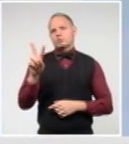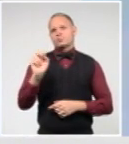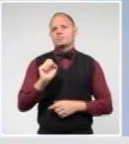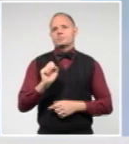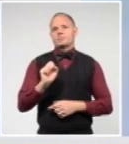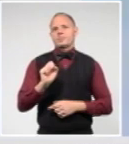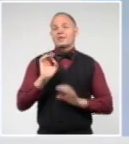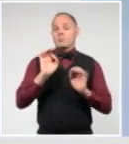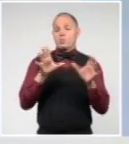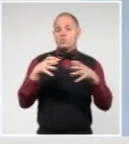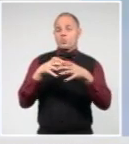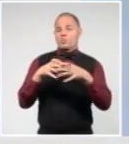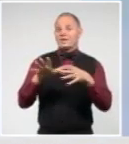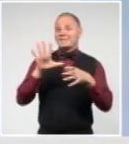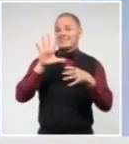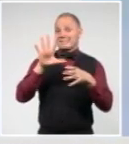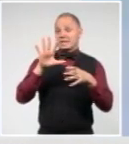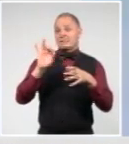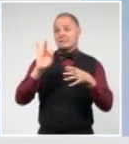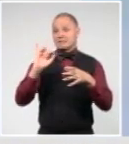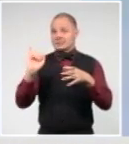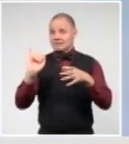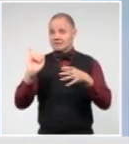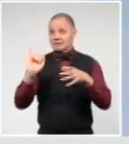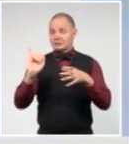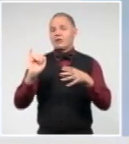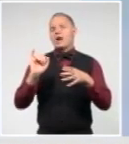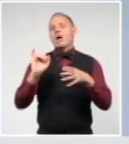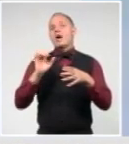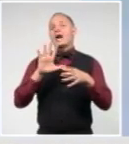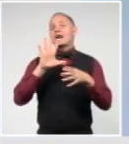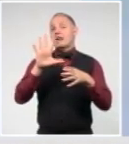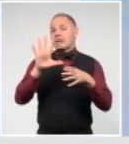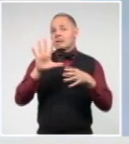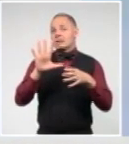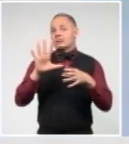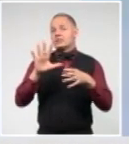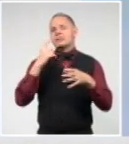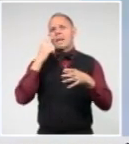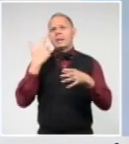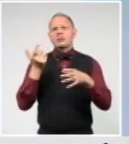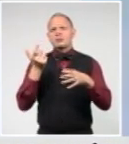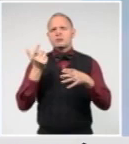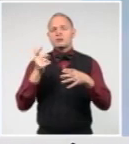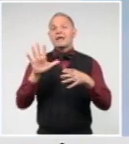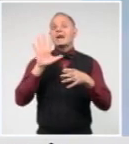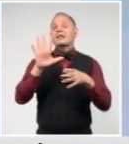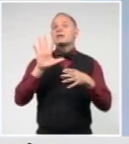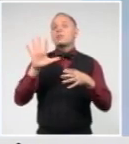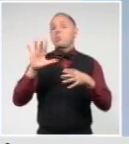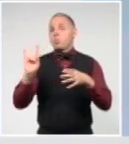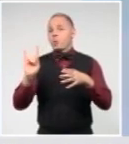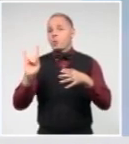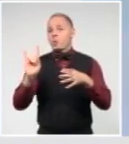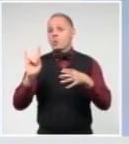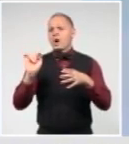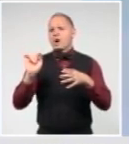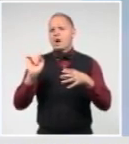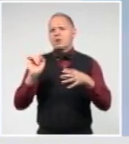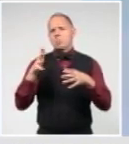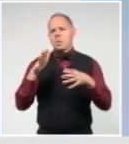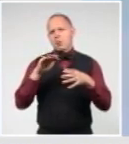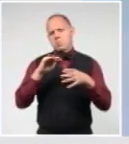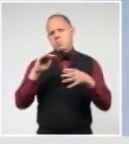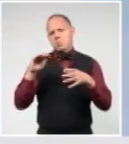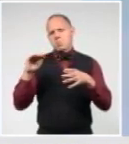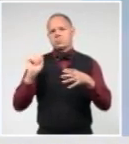576, or 12.2%, are active hospitalized cases. Of